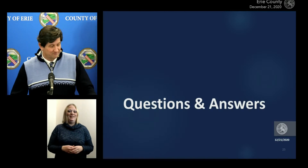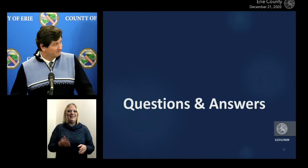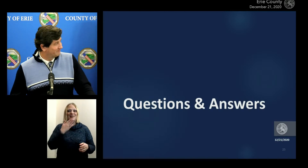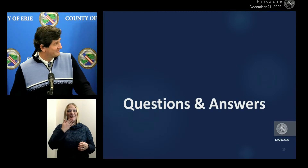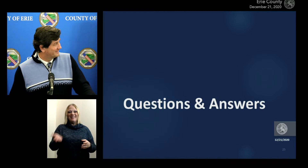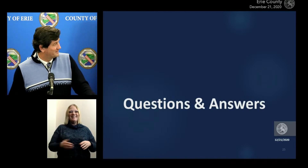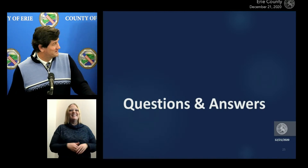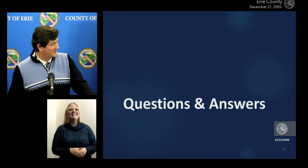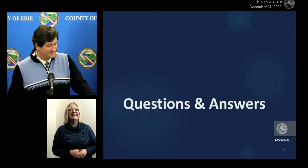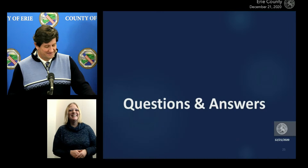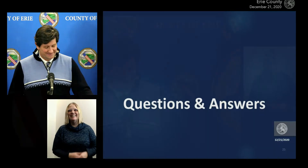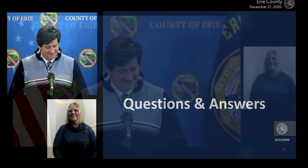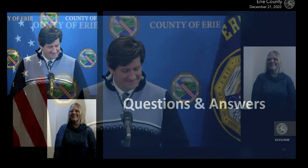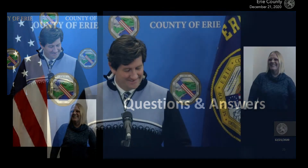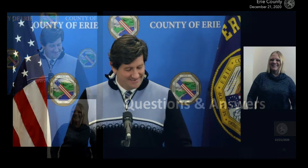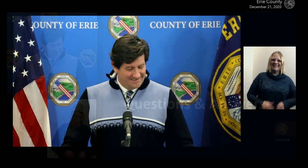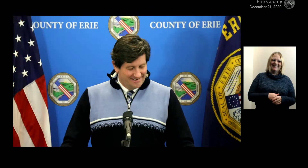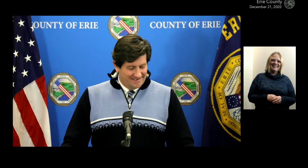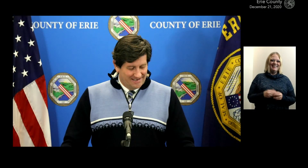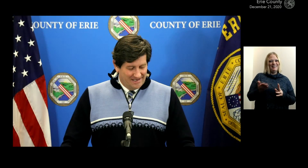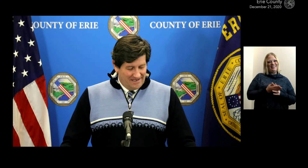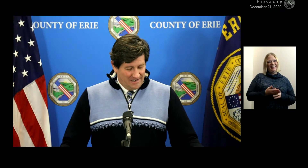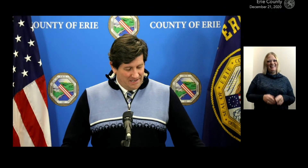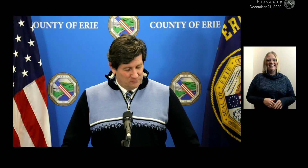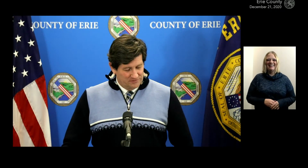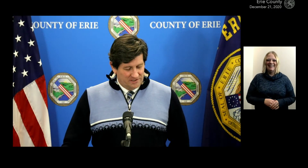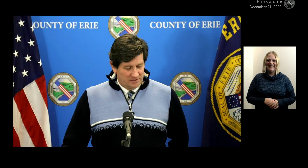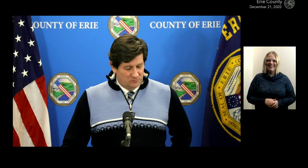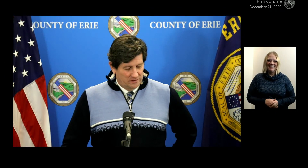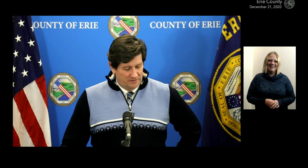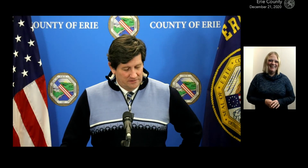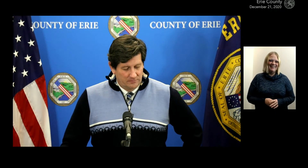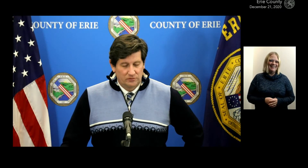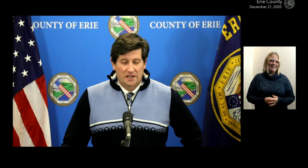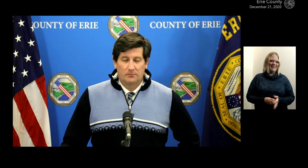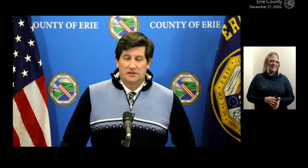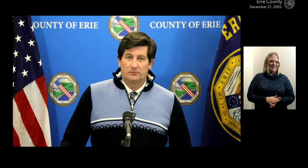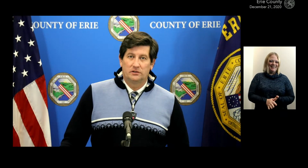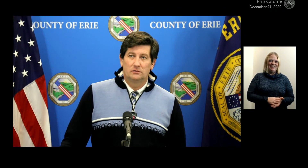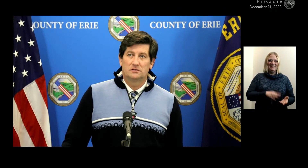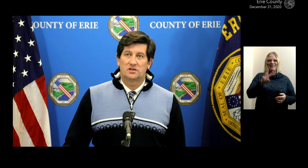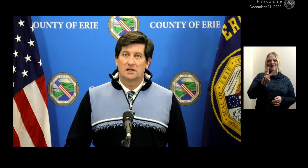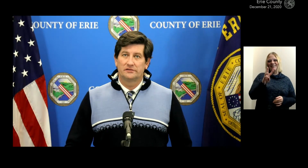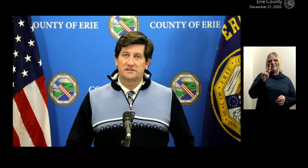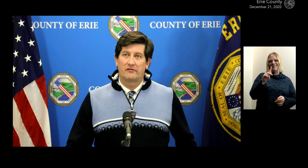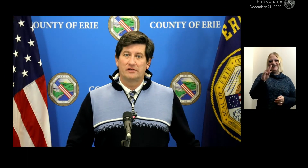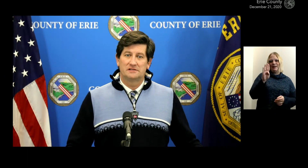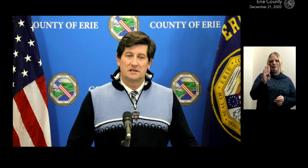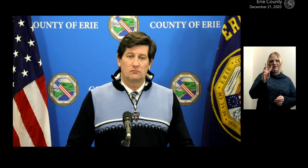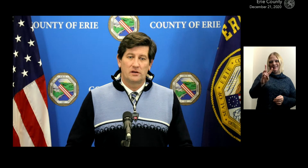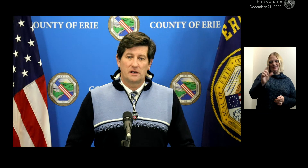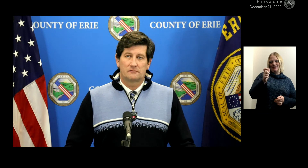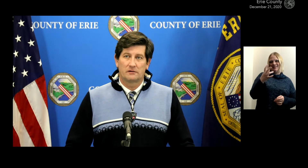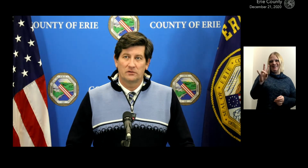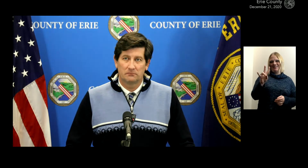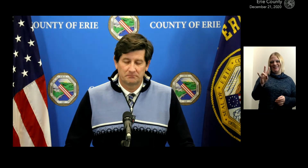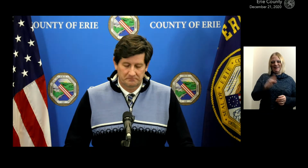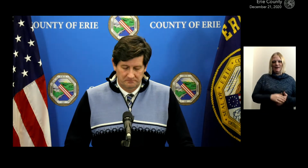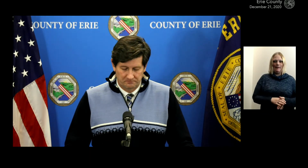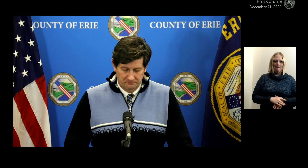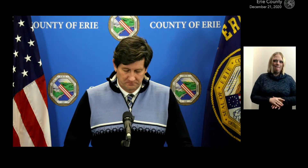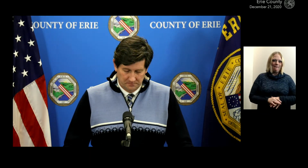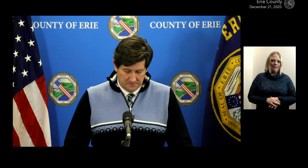minute, a few seconds. And we'll start with WKBW Channel 7. Is anyone there from